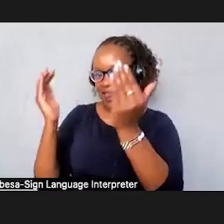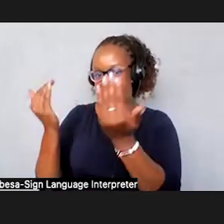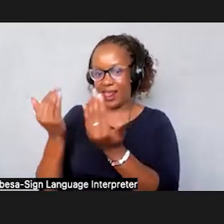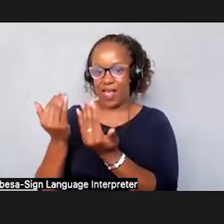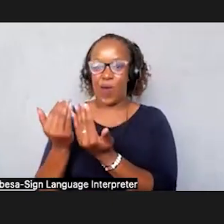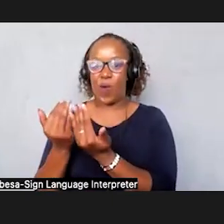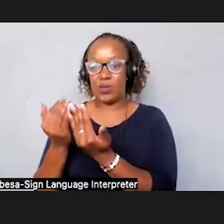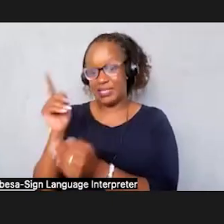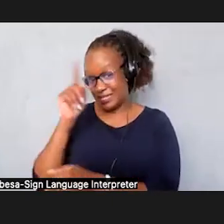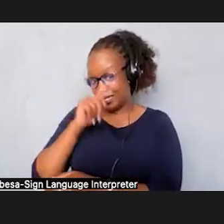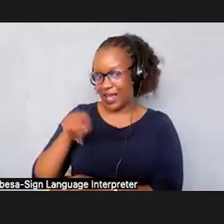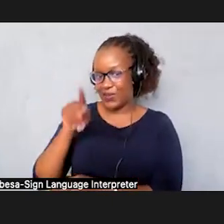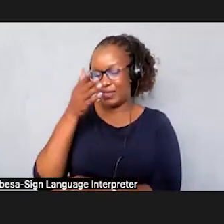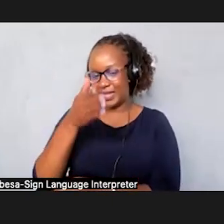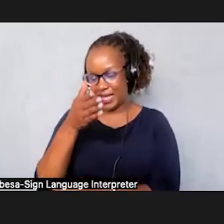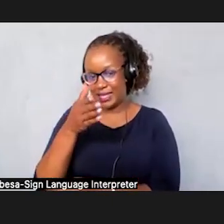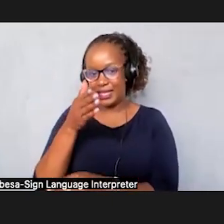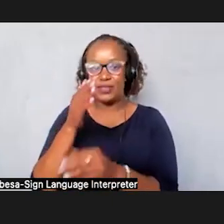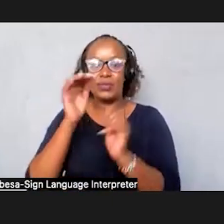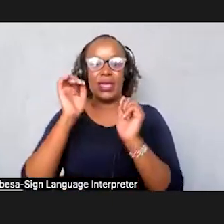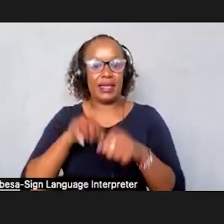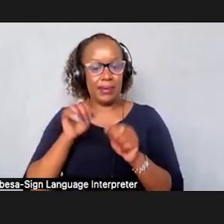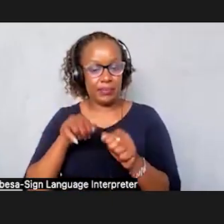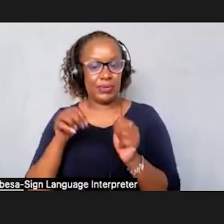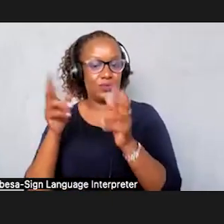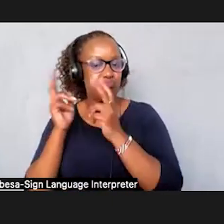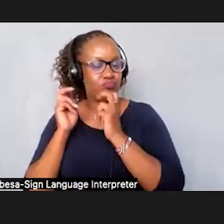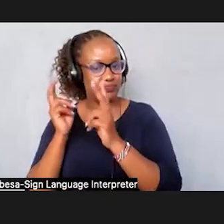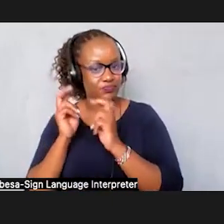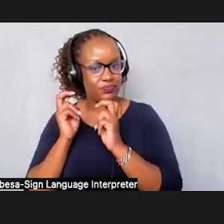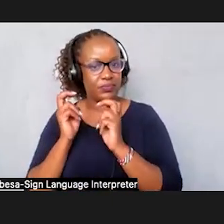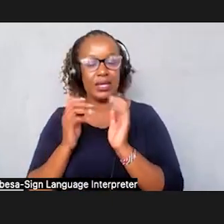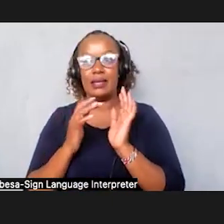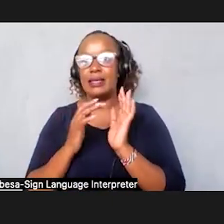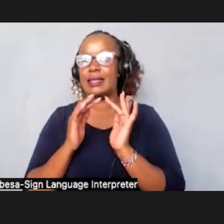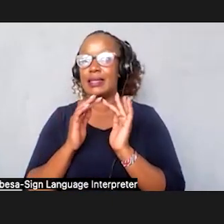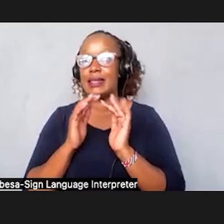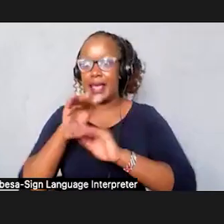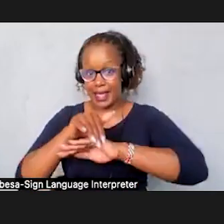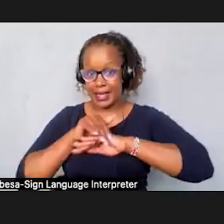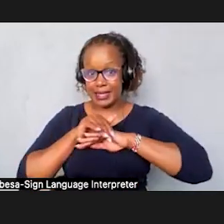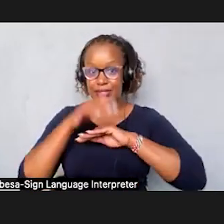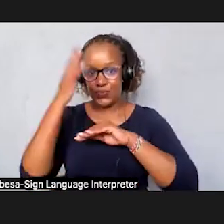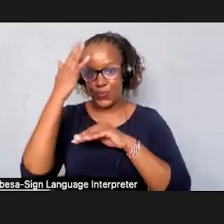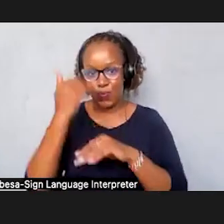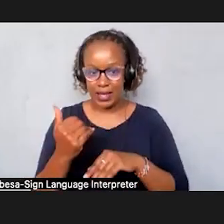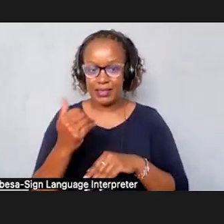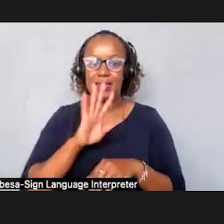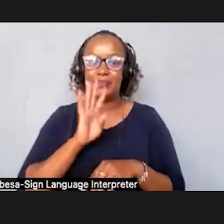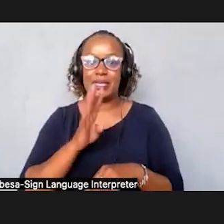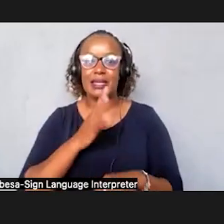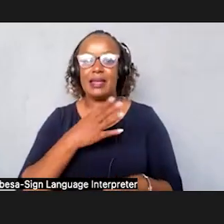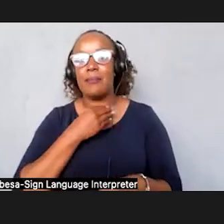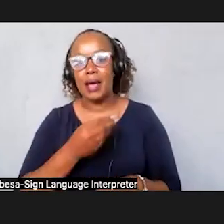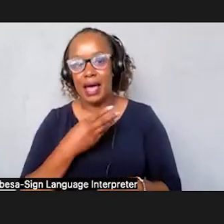screen. Then you'll be able to listen to it in English because you're speaking in Amharic. But thank you